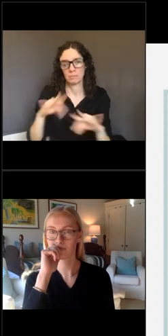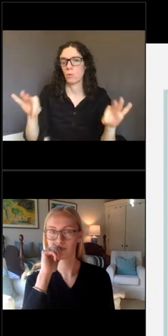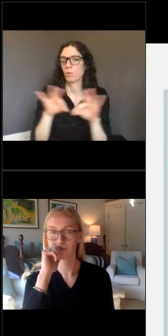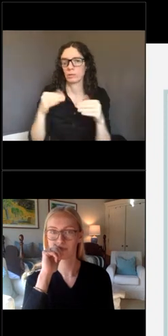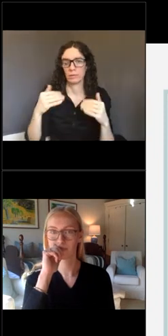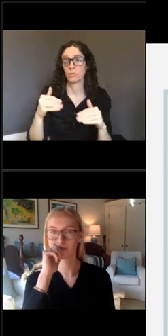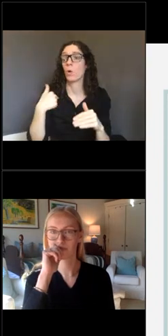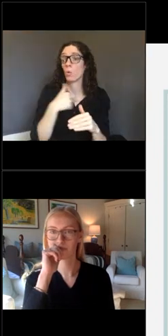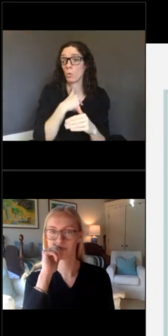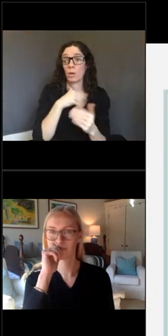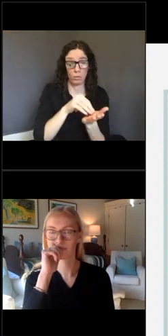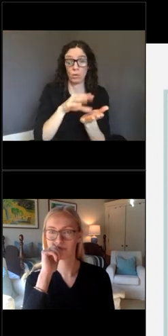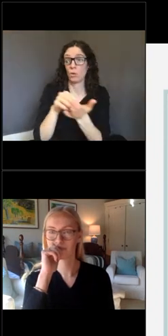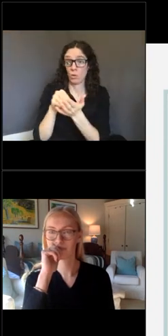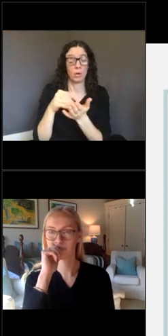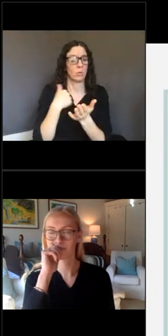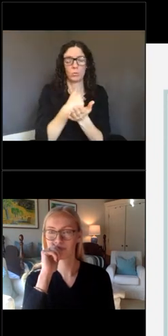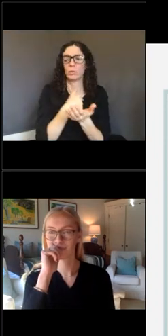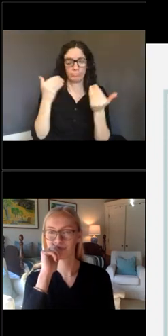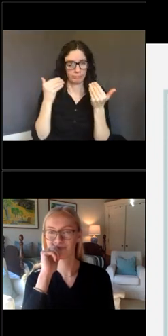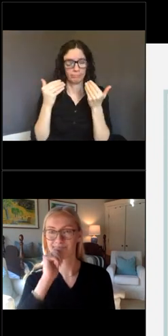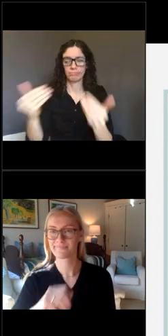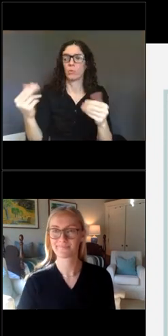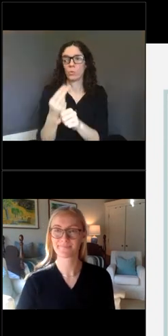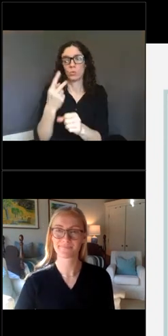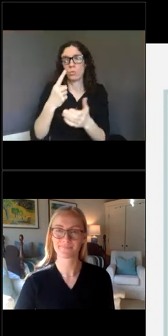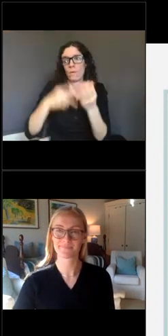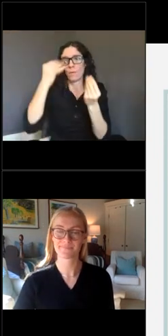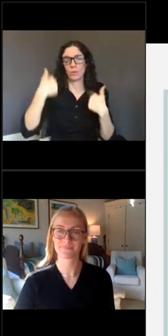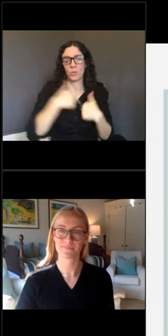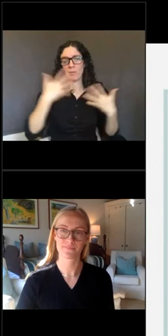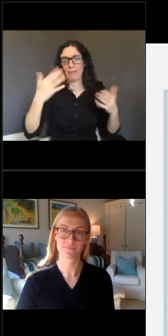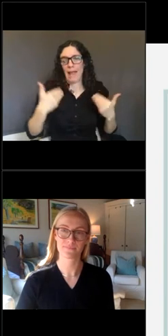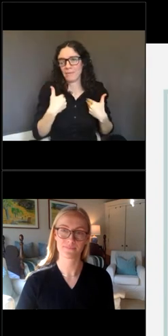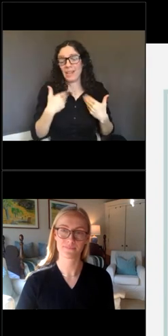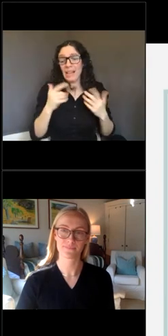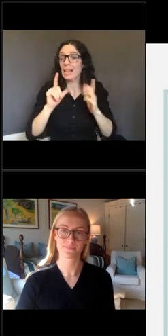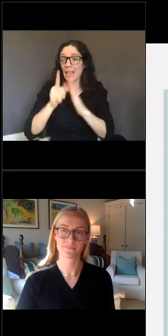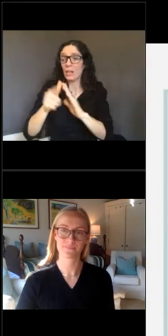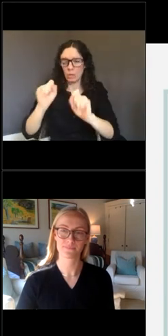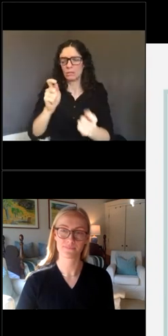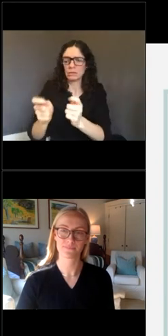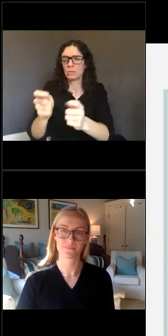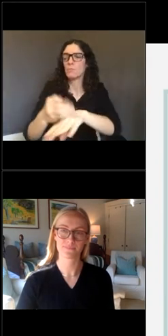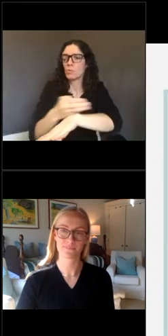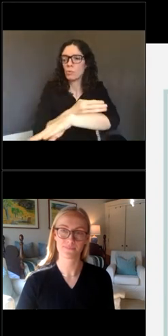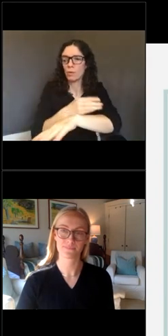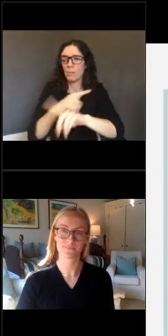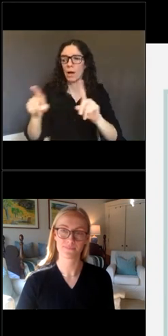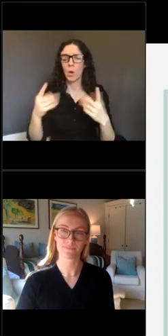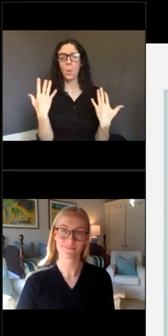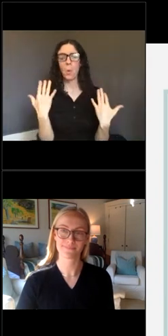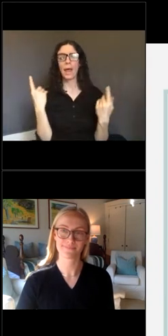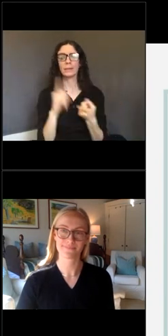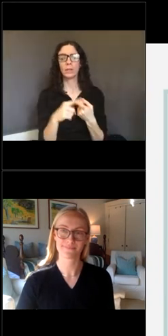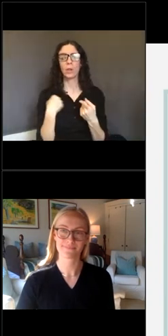what we've got. We can improve it later on, but we start now so that we still have something to